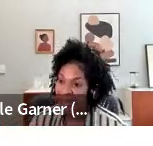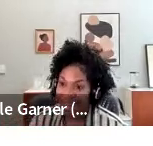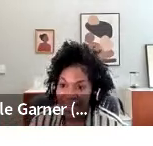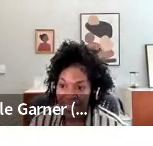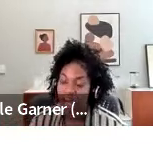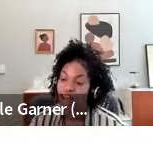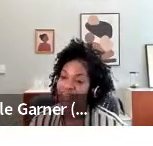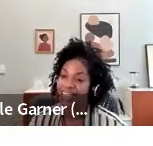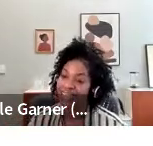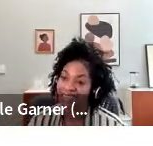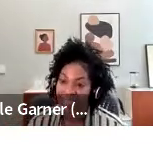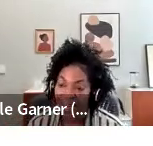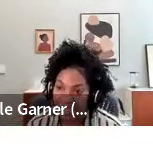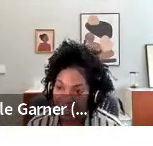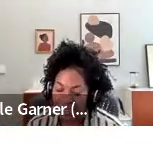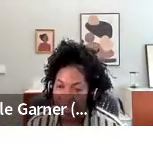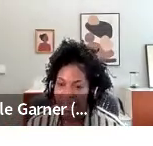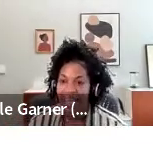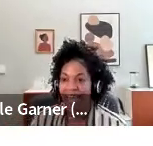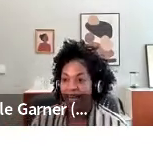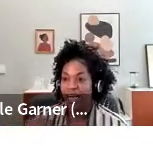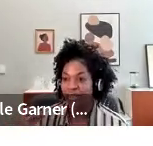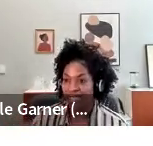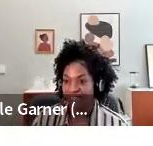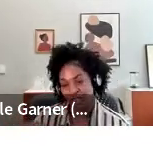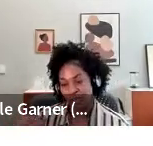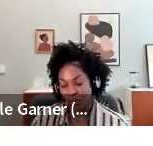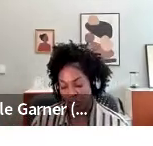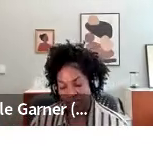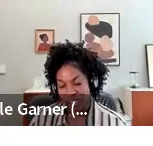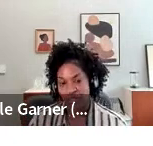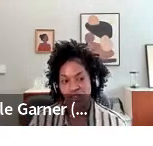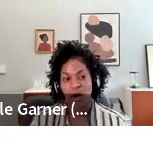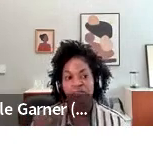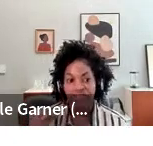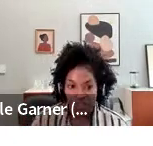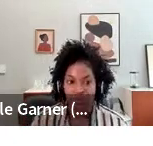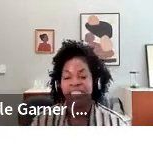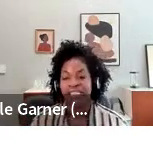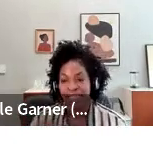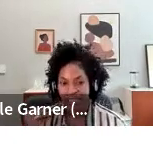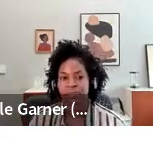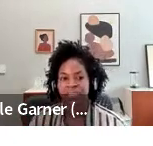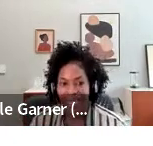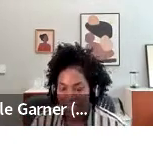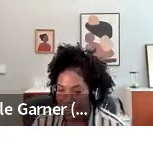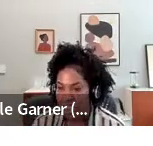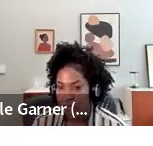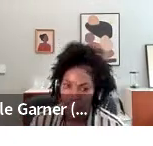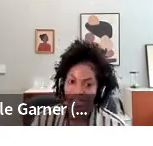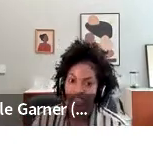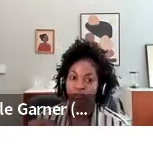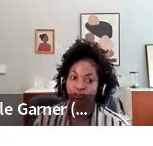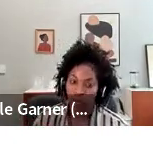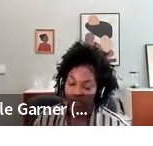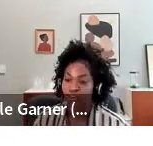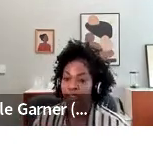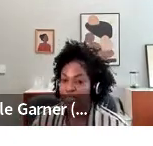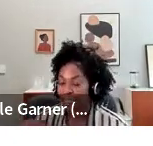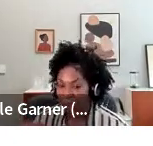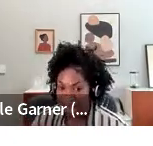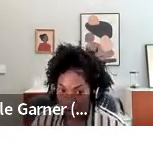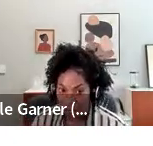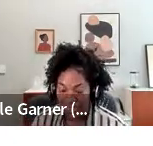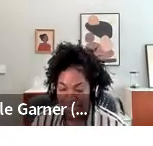for us, by us, authentically us, and that uplifts and supports us. And so our vision really is to be that leading transformational force